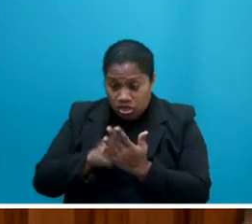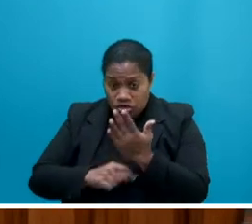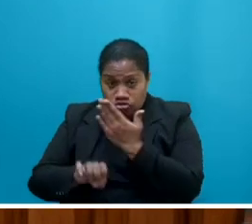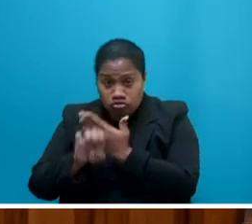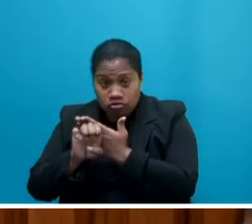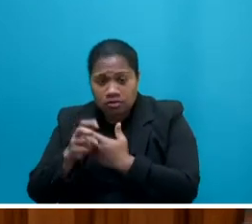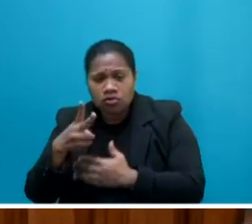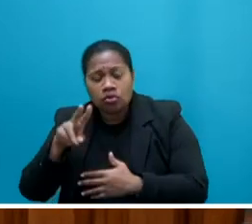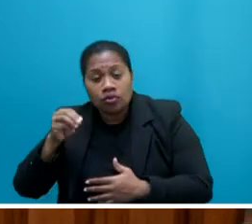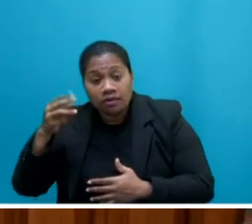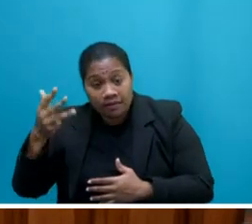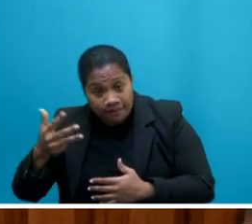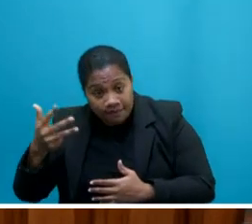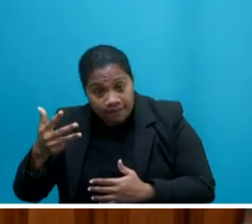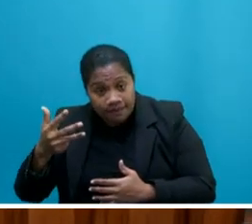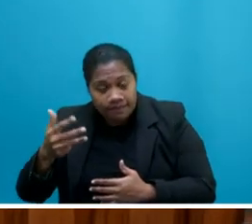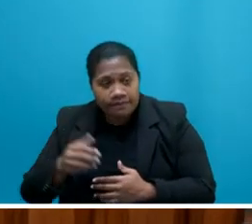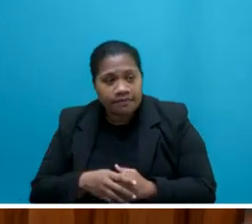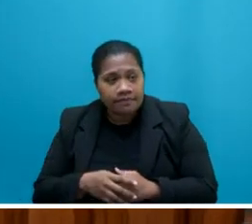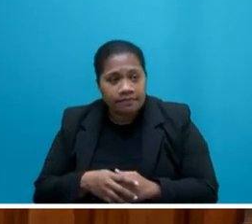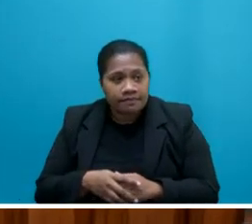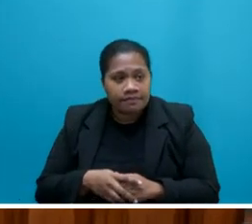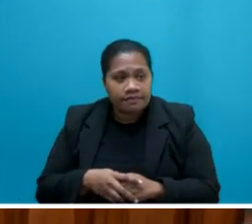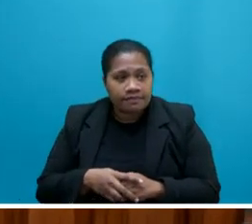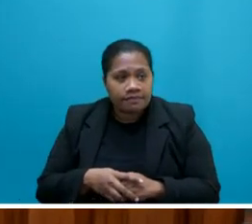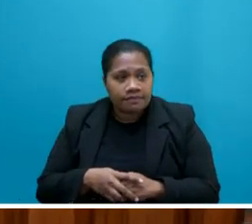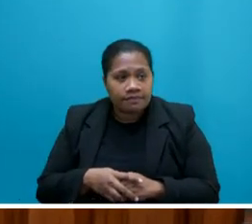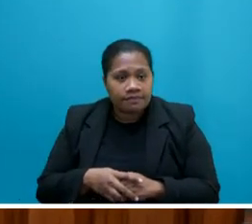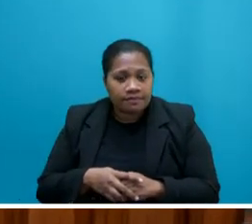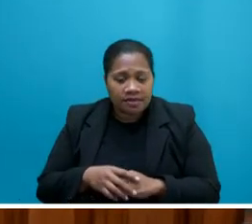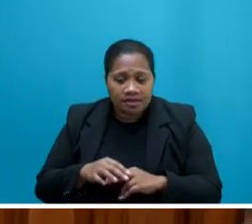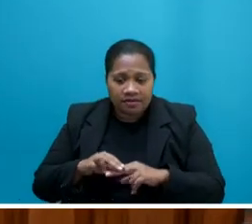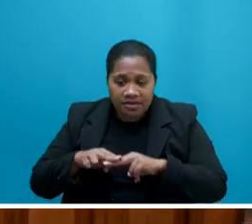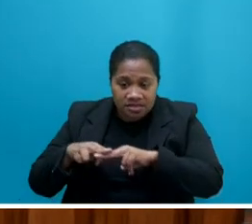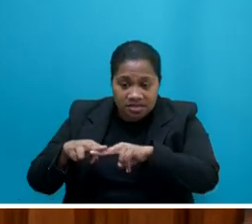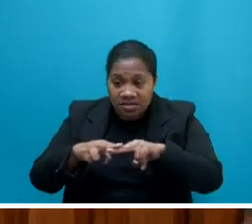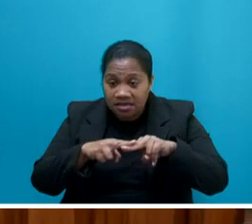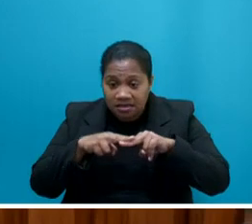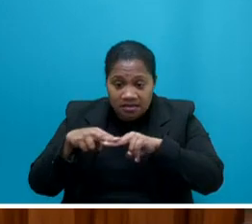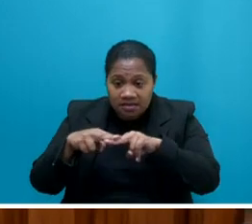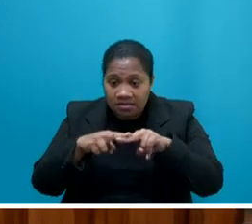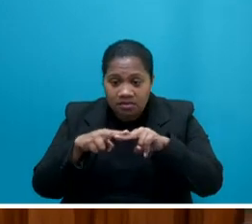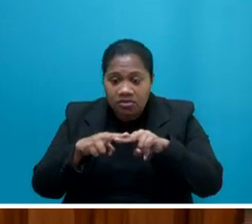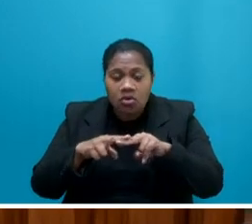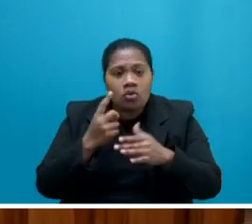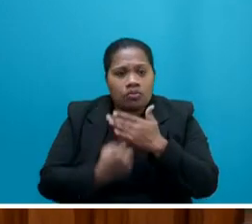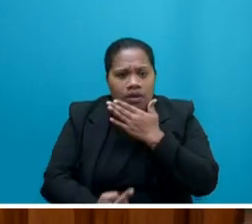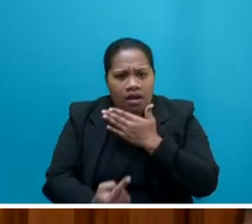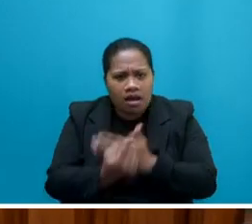Speaker, sir, Fiji was blacklisted by the European Union, followed the issuance of an ultimatum by the